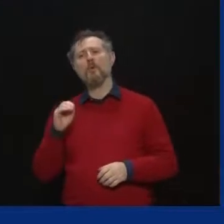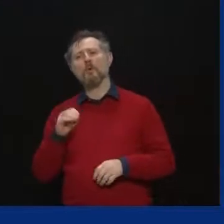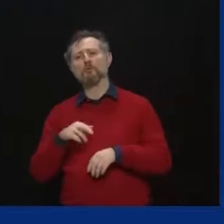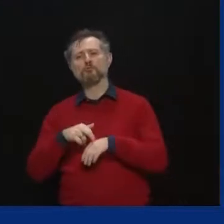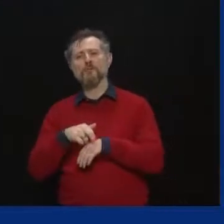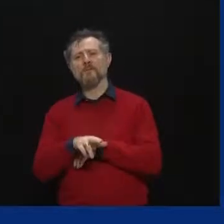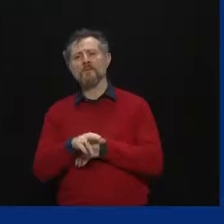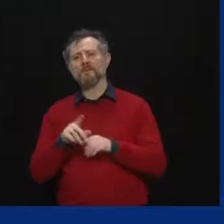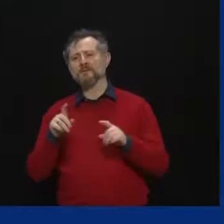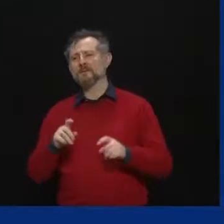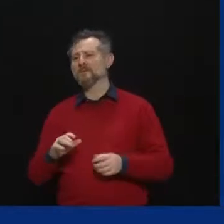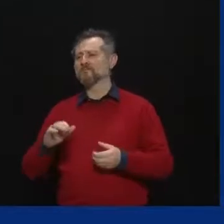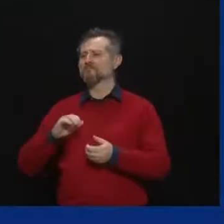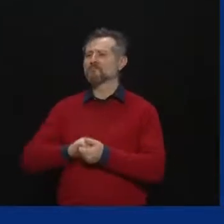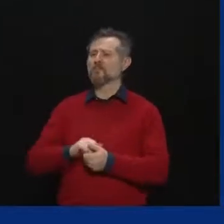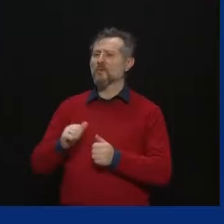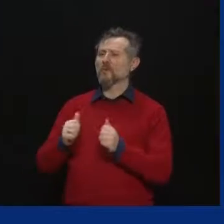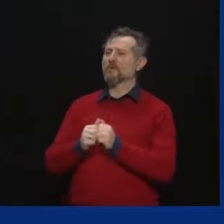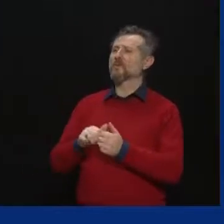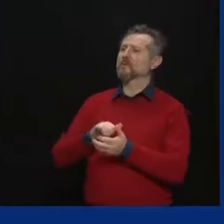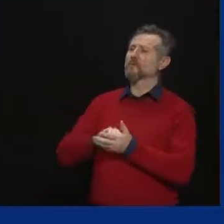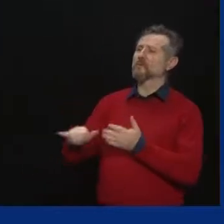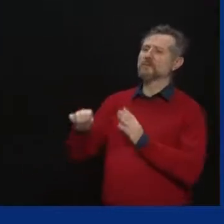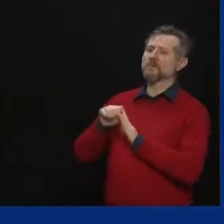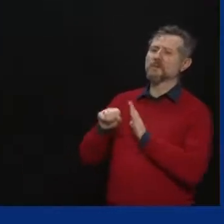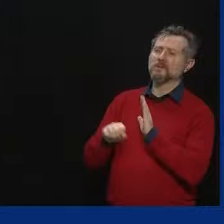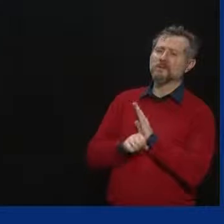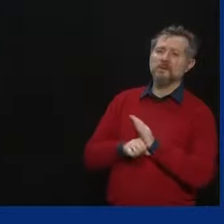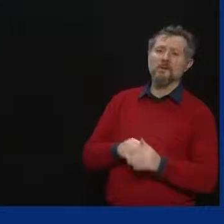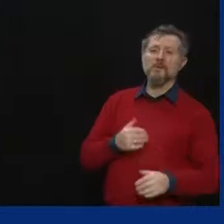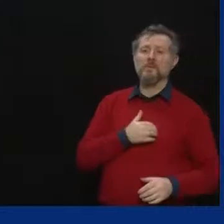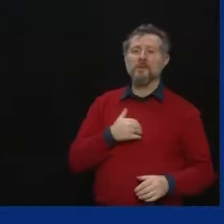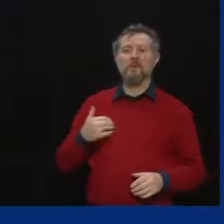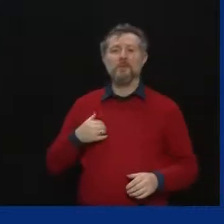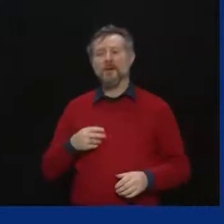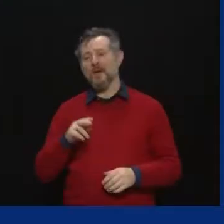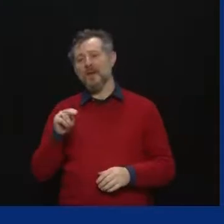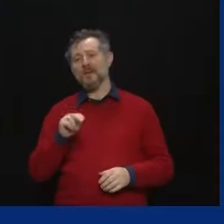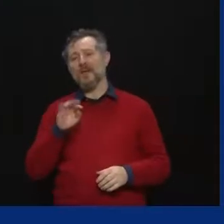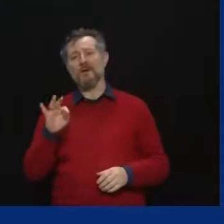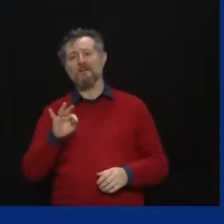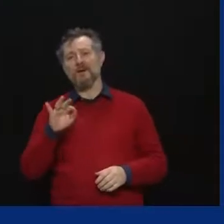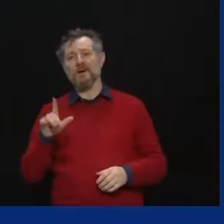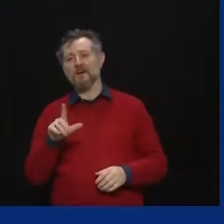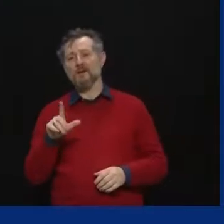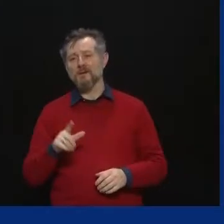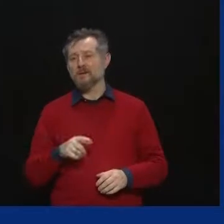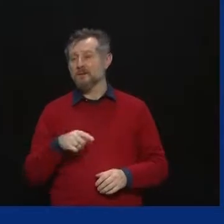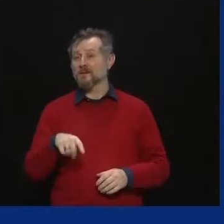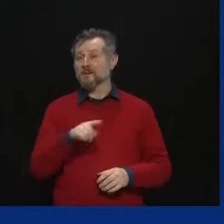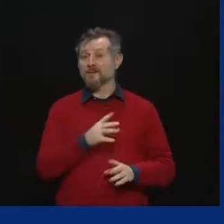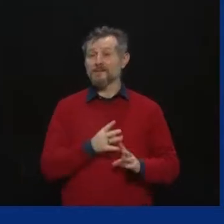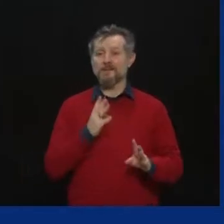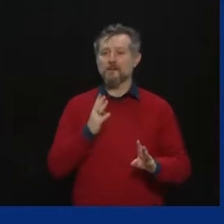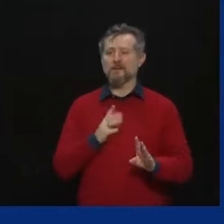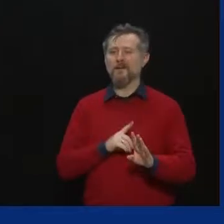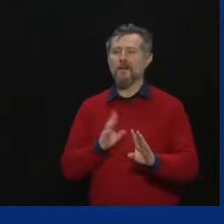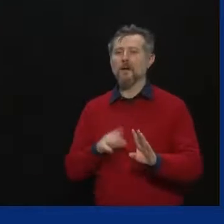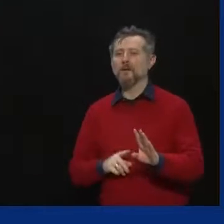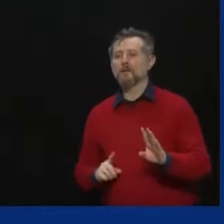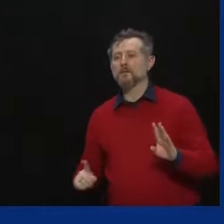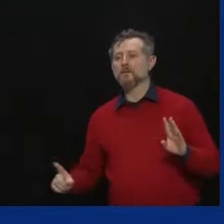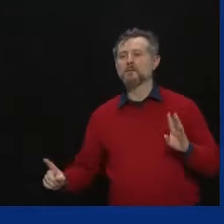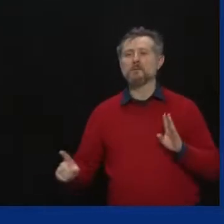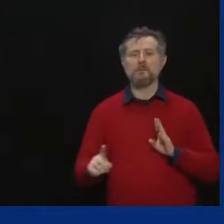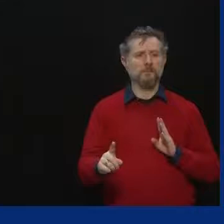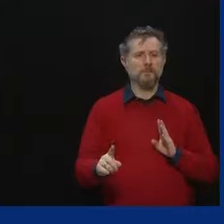with the state, in which members of the NFL's front office were allowed to skip the line, the significant line there to